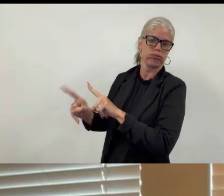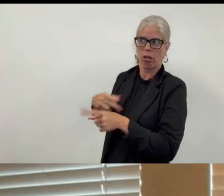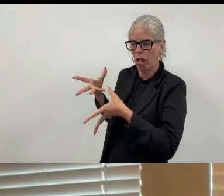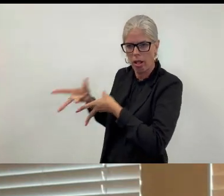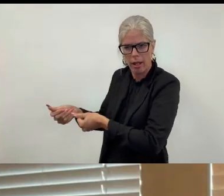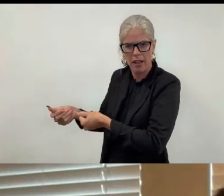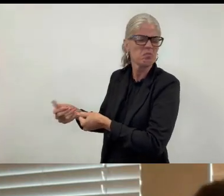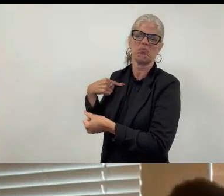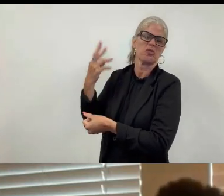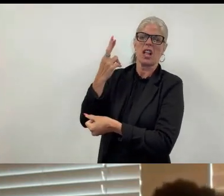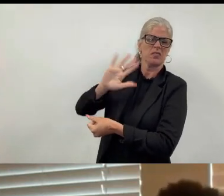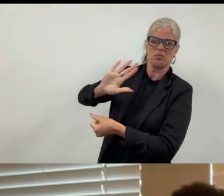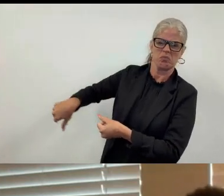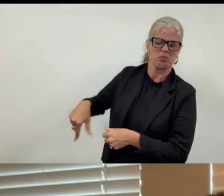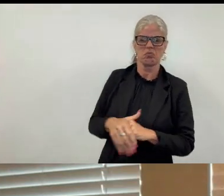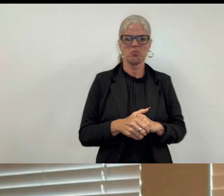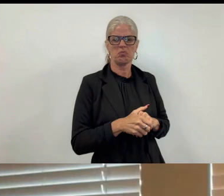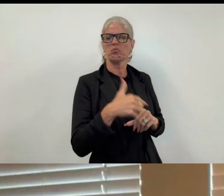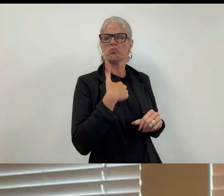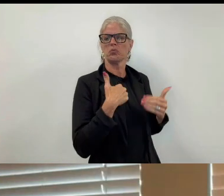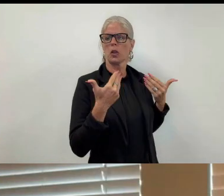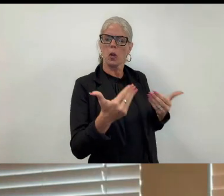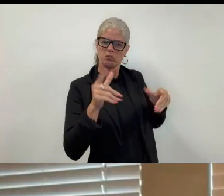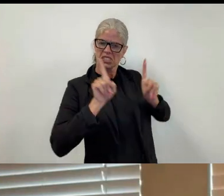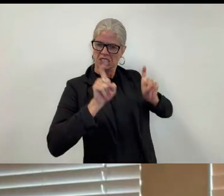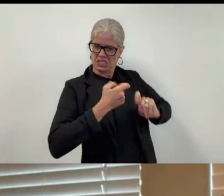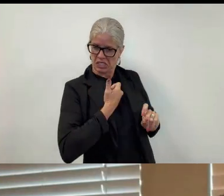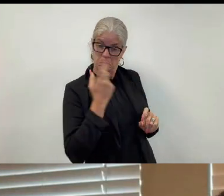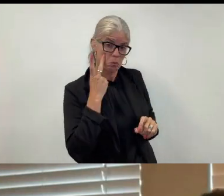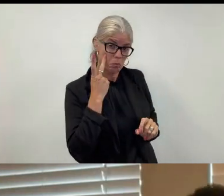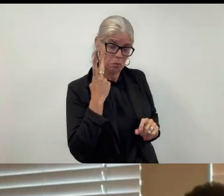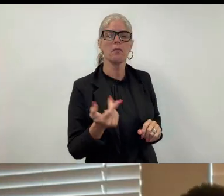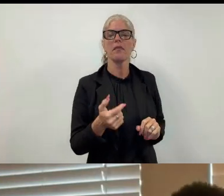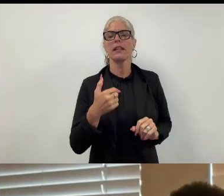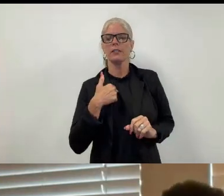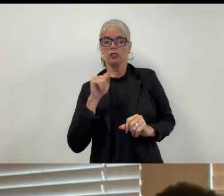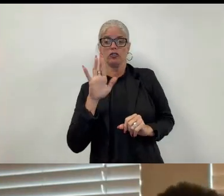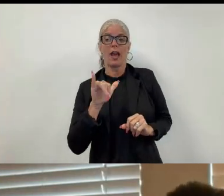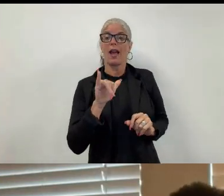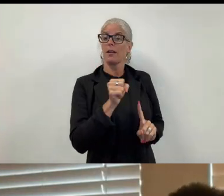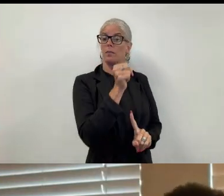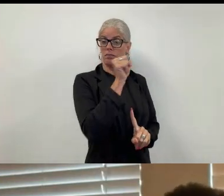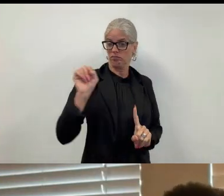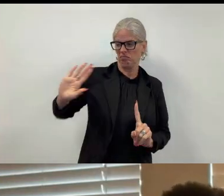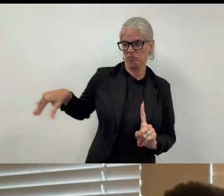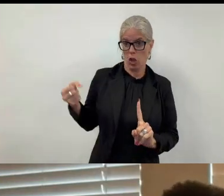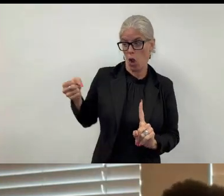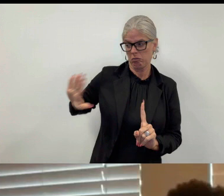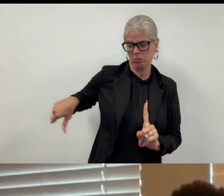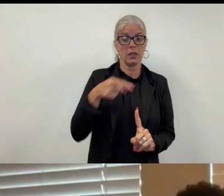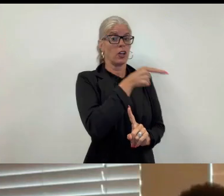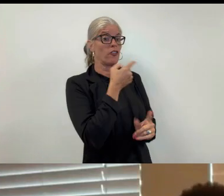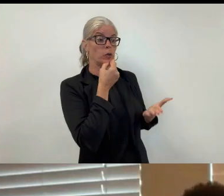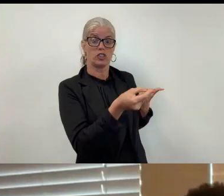and inspections and all of those things that come with owning a vehicle. And I said, let me try a little experiment. Let me see if I can not have a